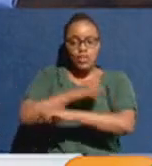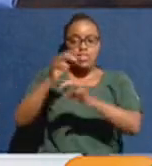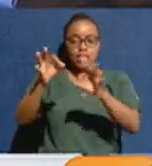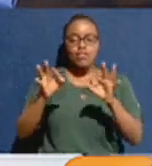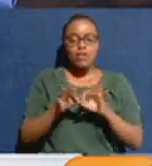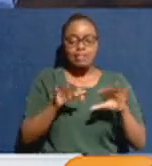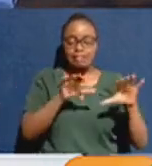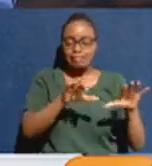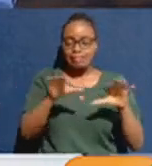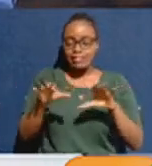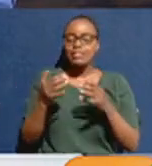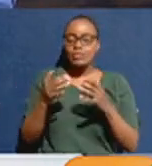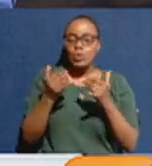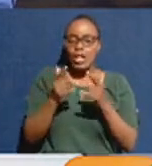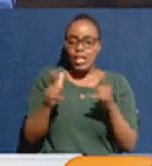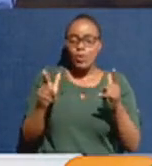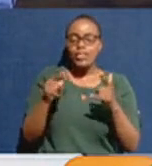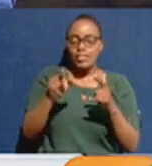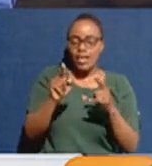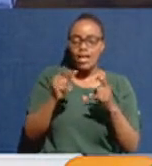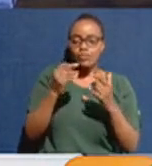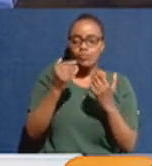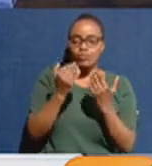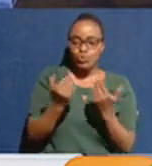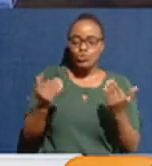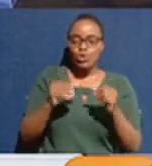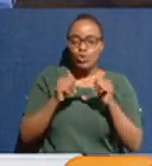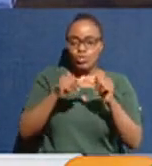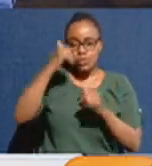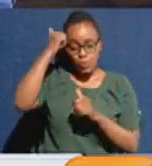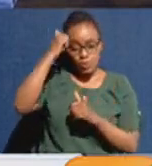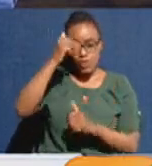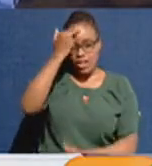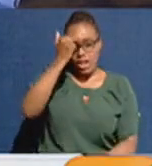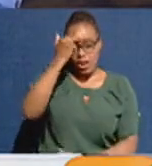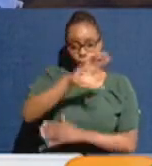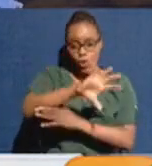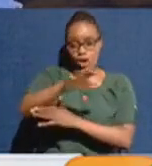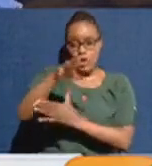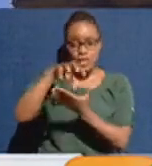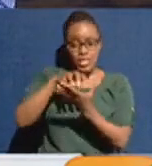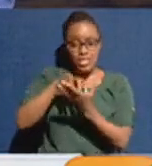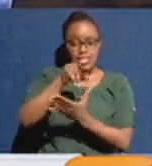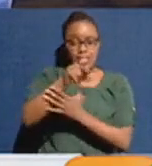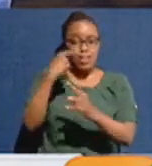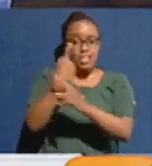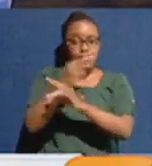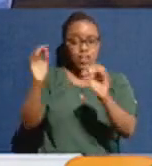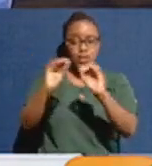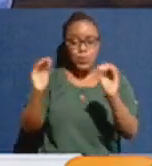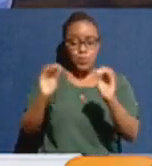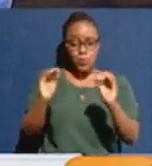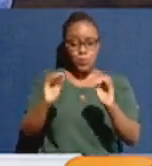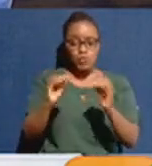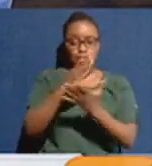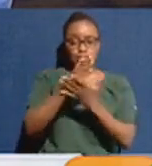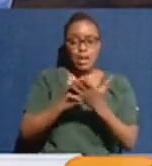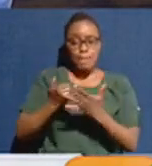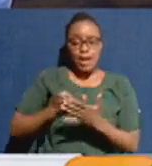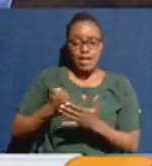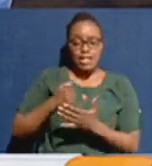struggle to keep their children in learning institutions in Narok County. Well, the situation is no different there as some girls